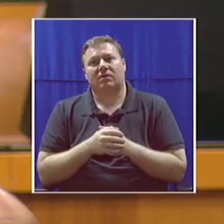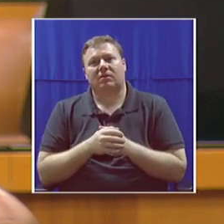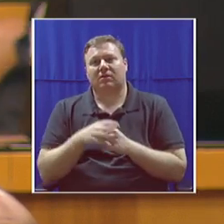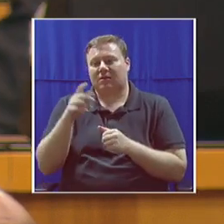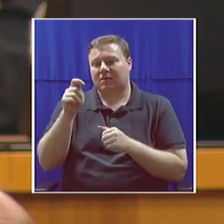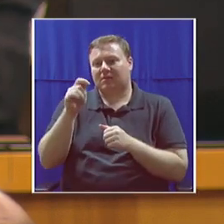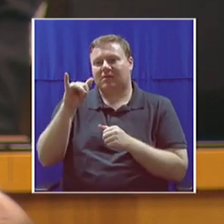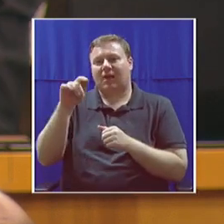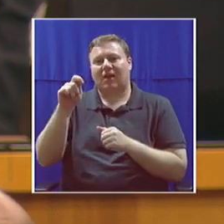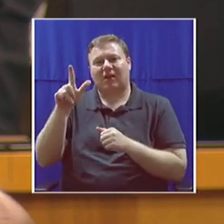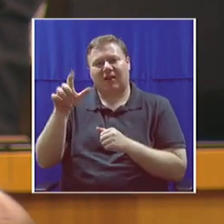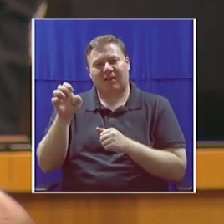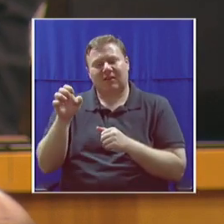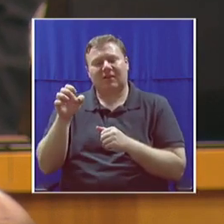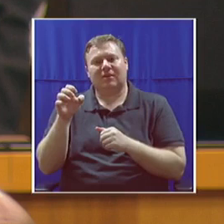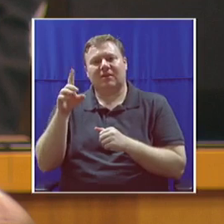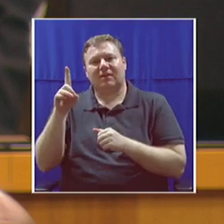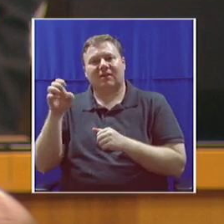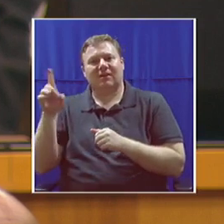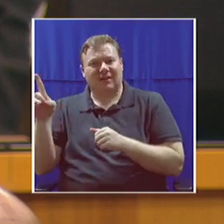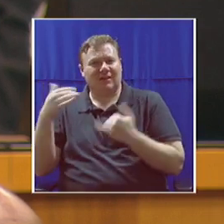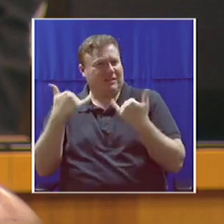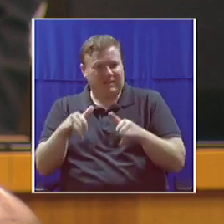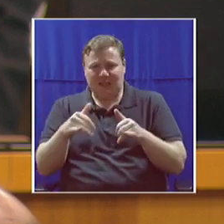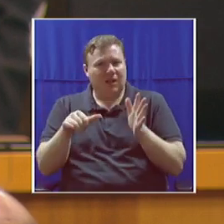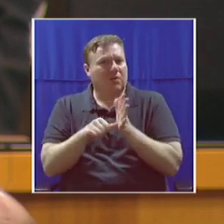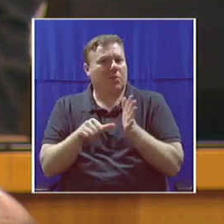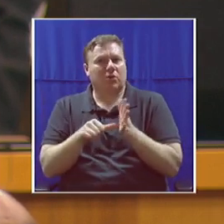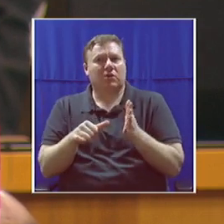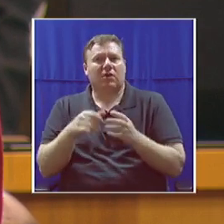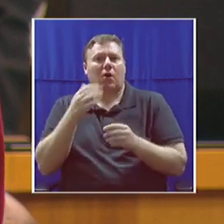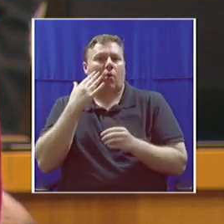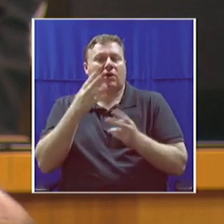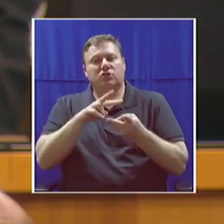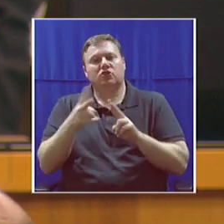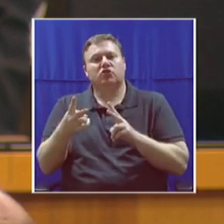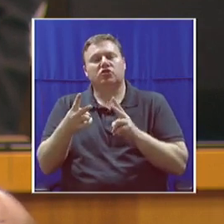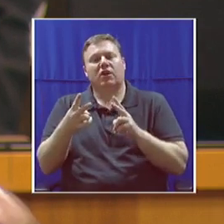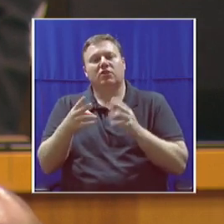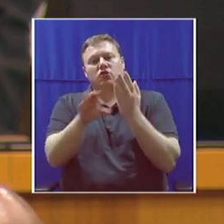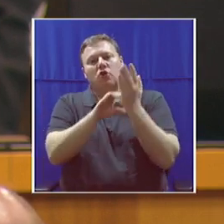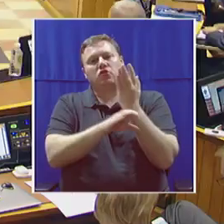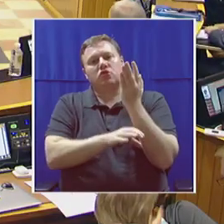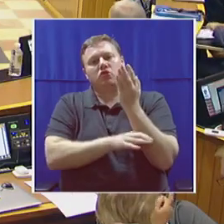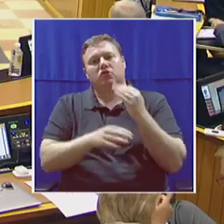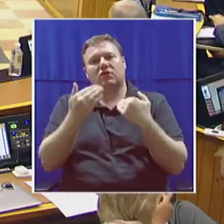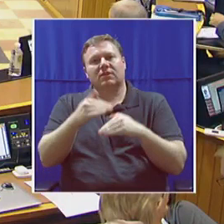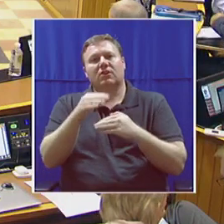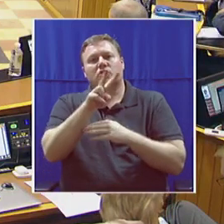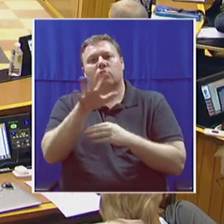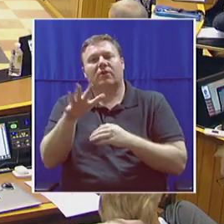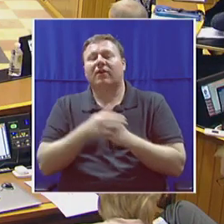Deeds still relevant Minister after having made that Amendment on section 25 of the Constitution thank you honorable